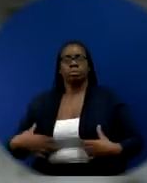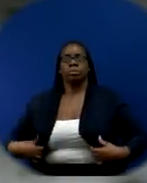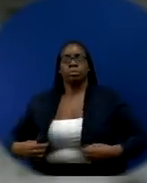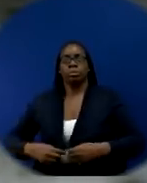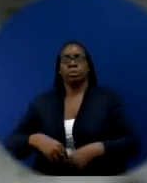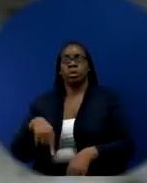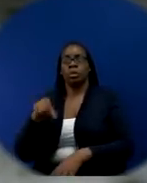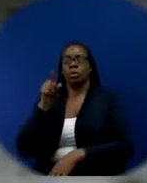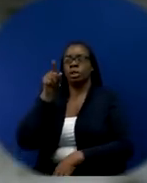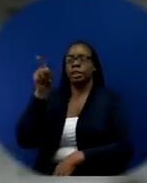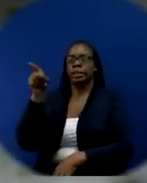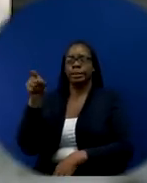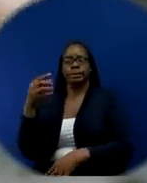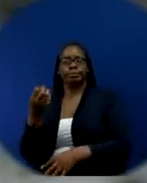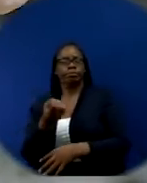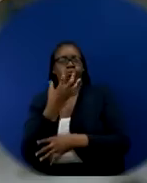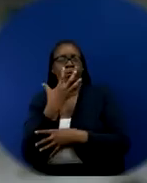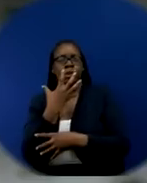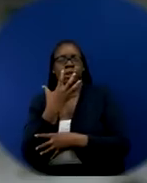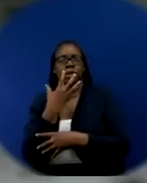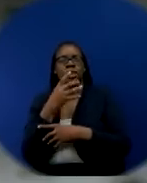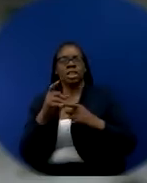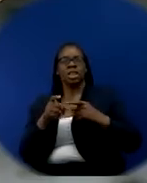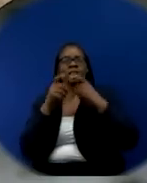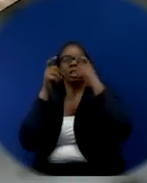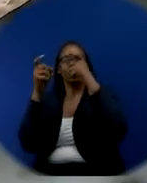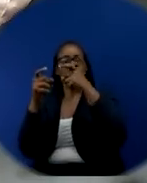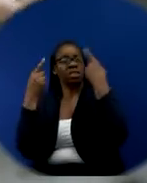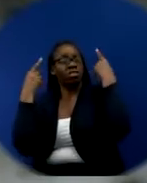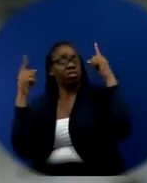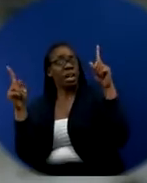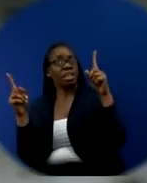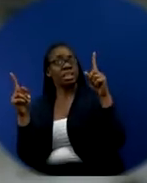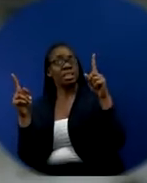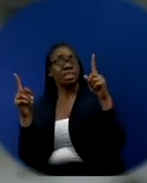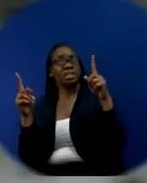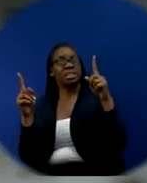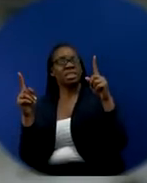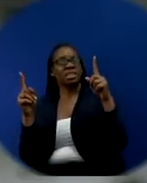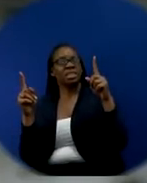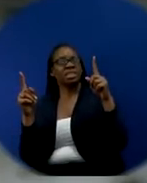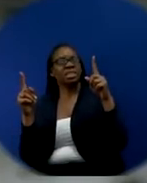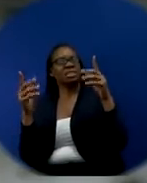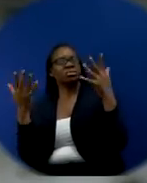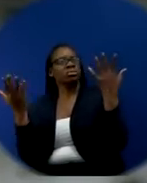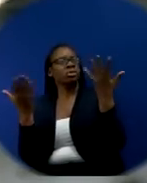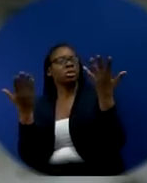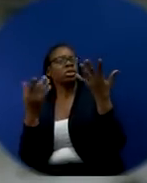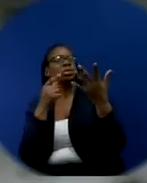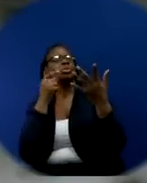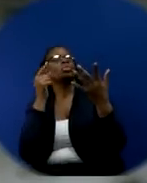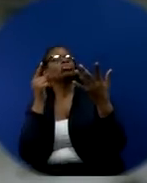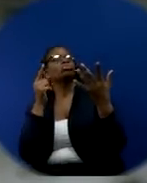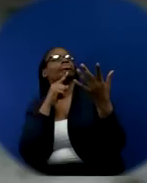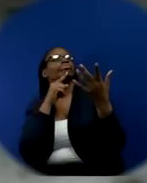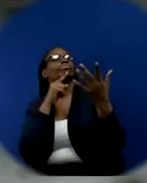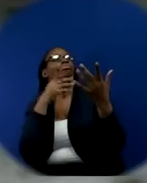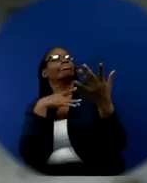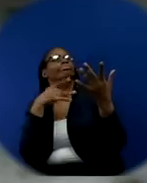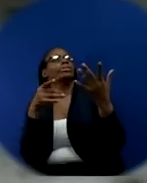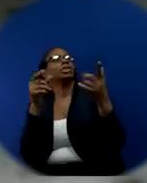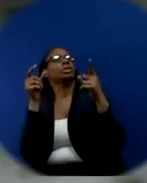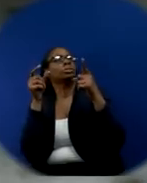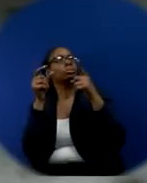gets incensed, he gives to them finally some intriguing invocations. Invokes some